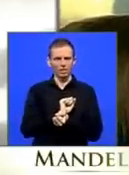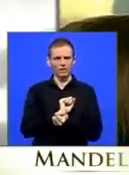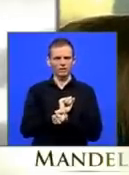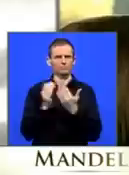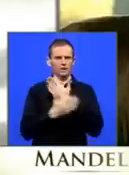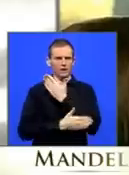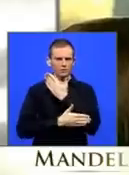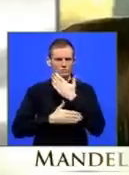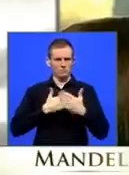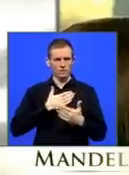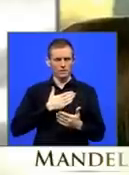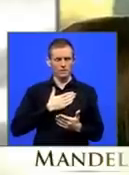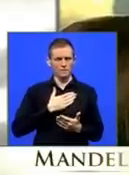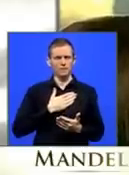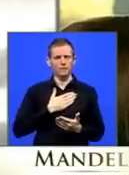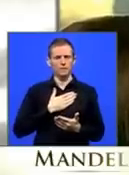that the president